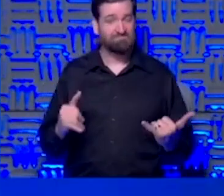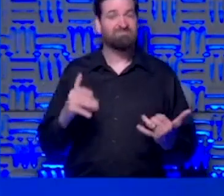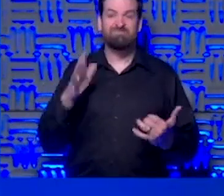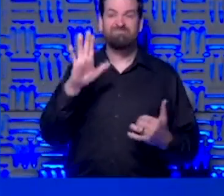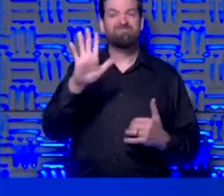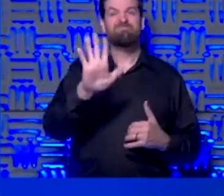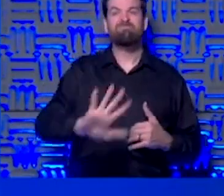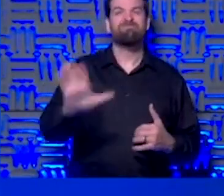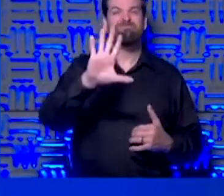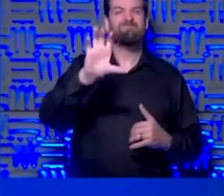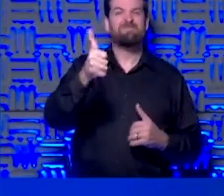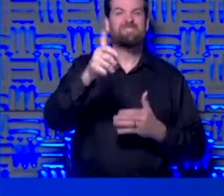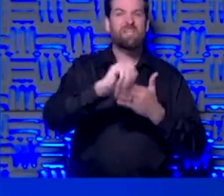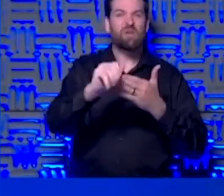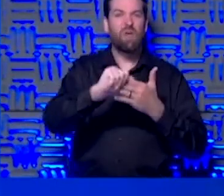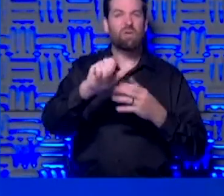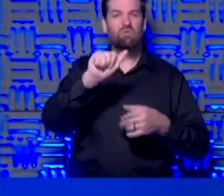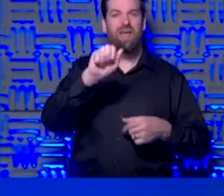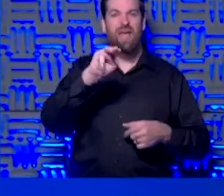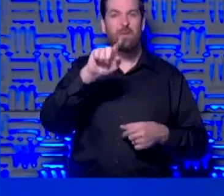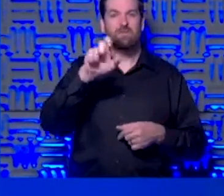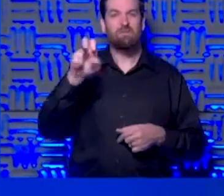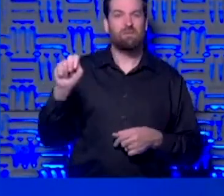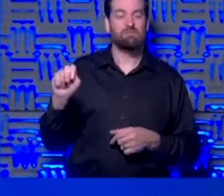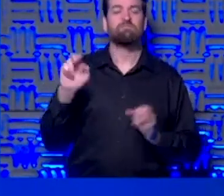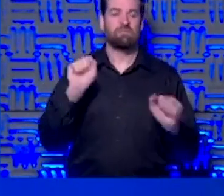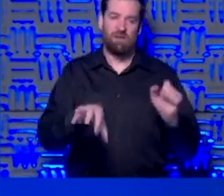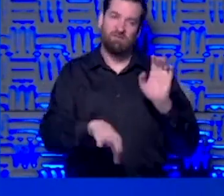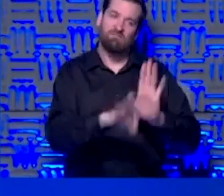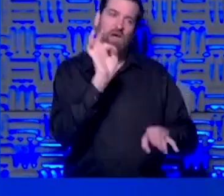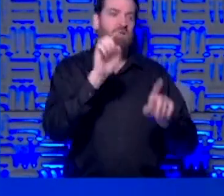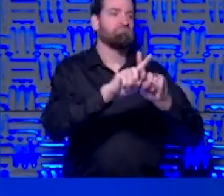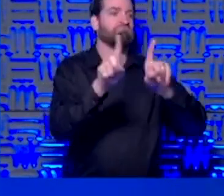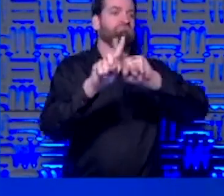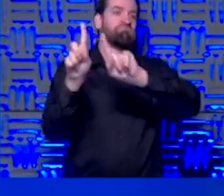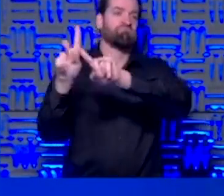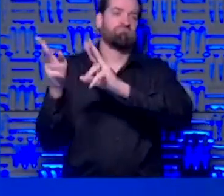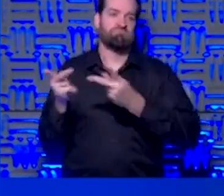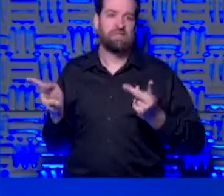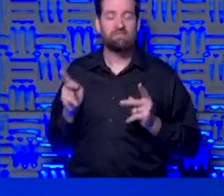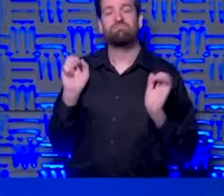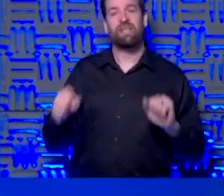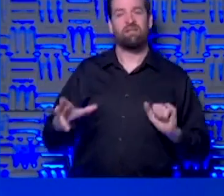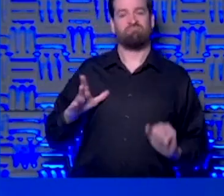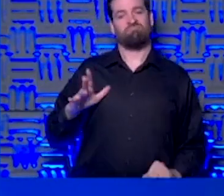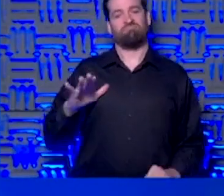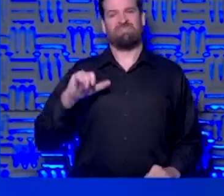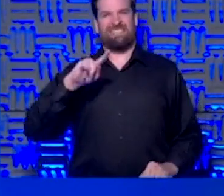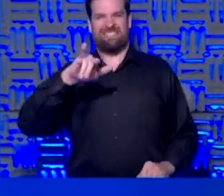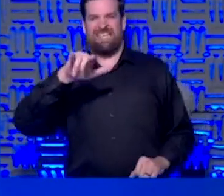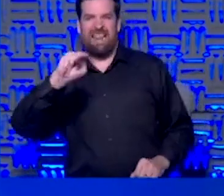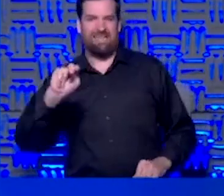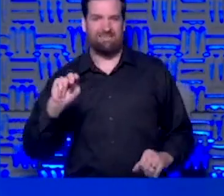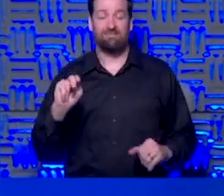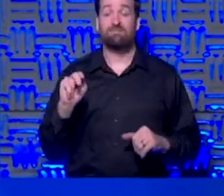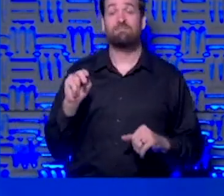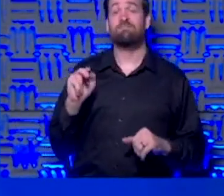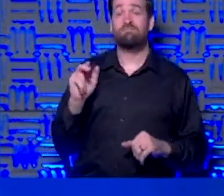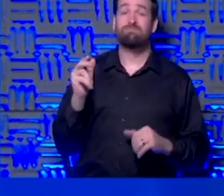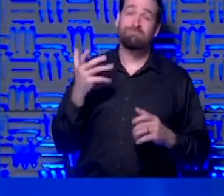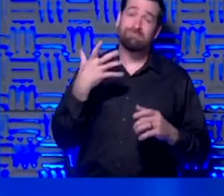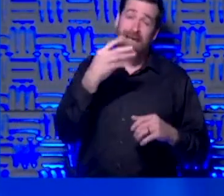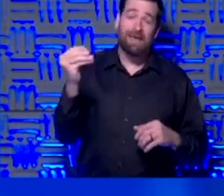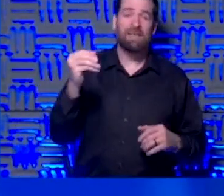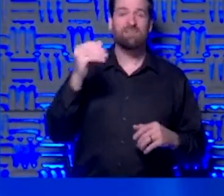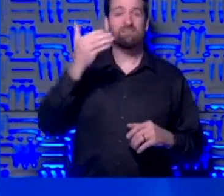$10 on Amazon. Be So styling. it's it. And then you can find these in all sorts of places, and you can be styling. That's and for some of us, it covers up how big our